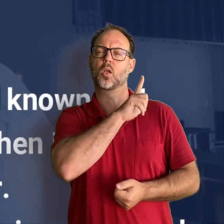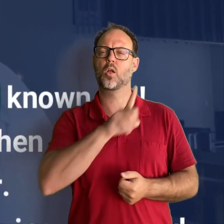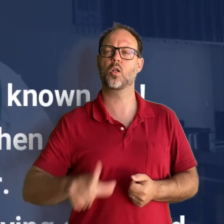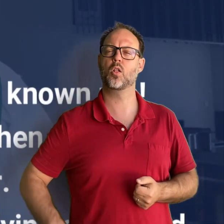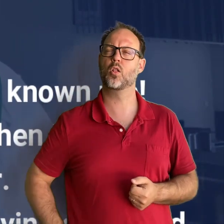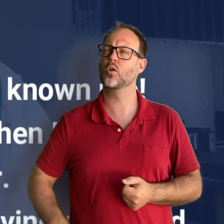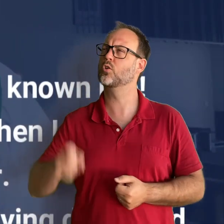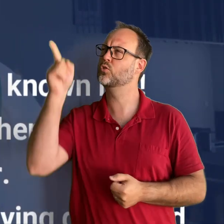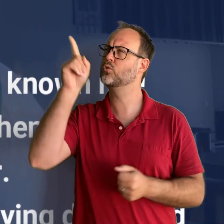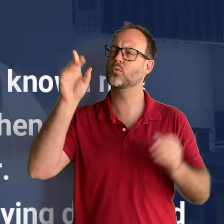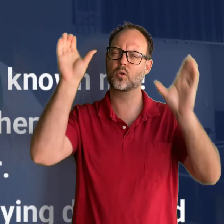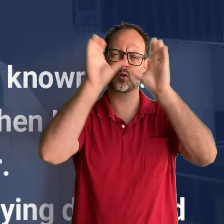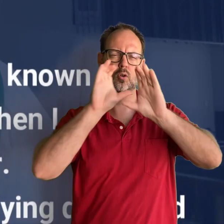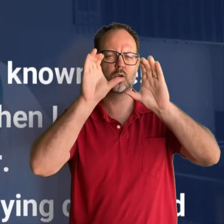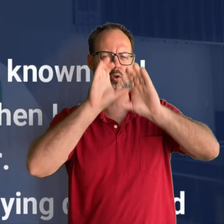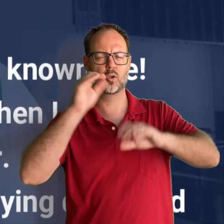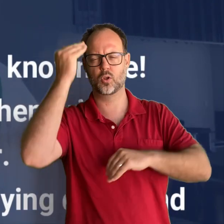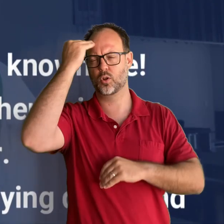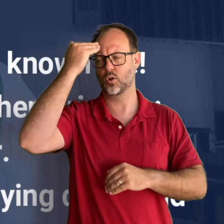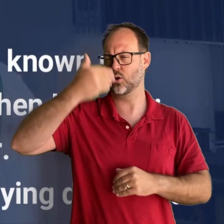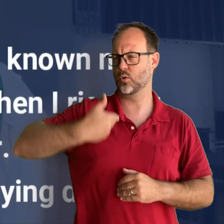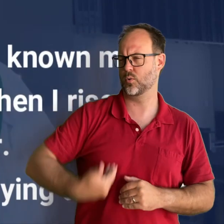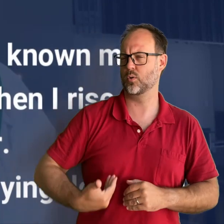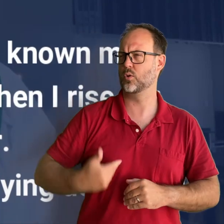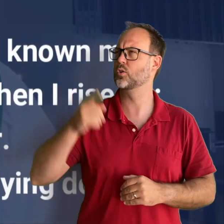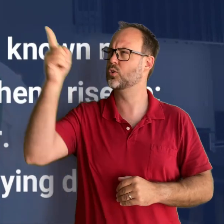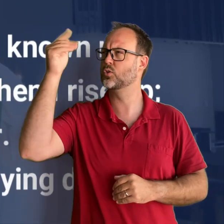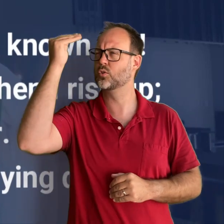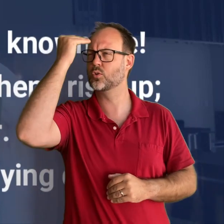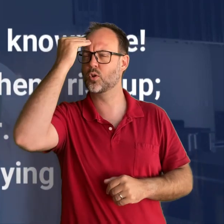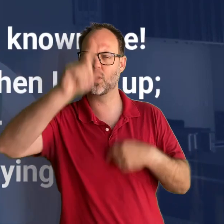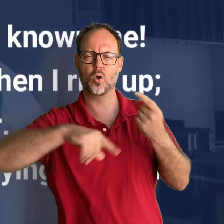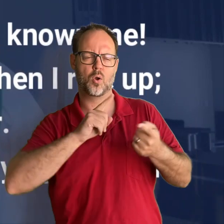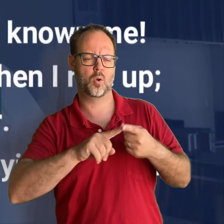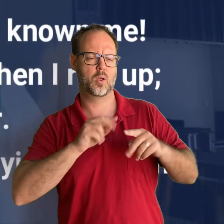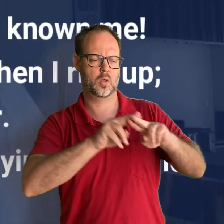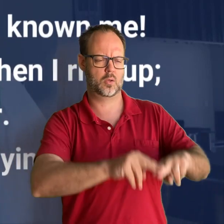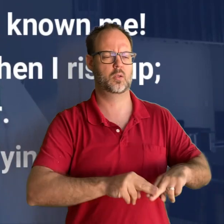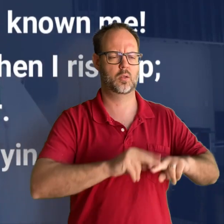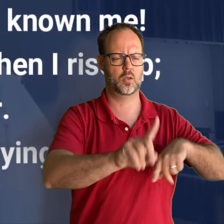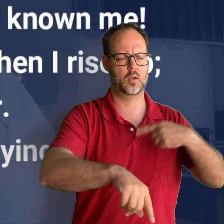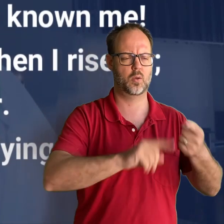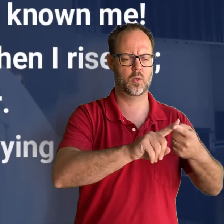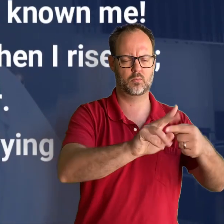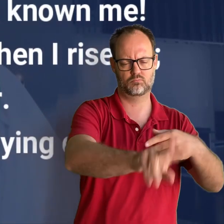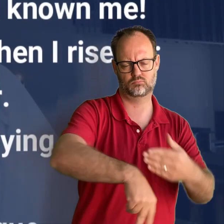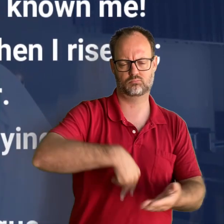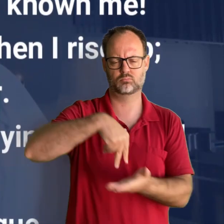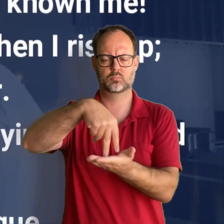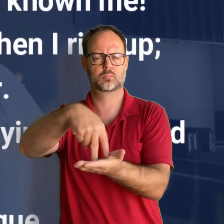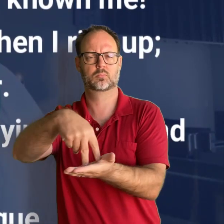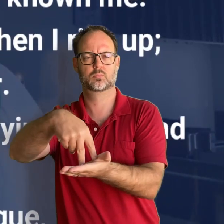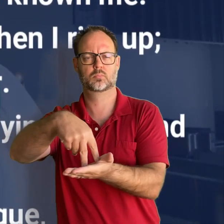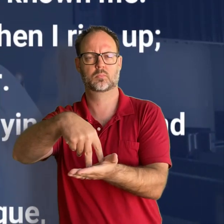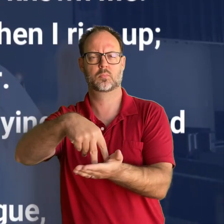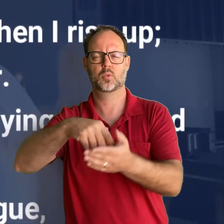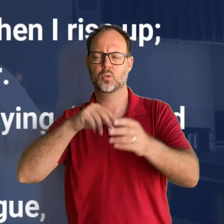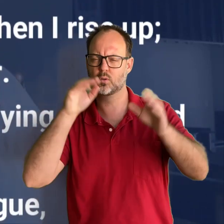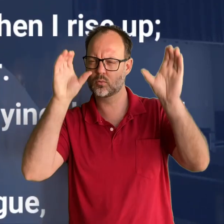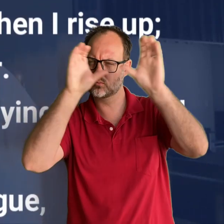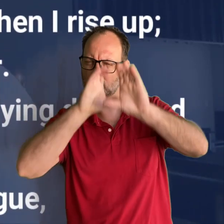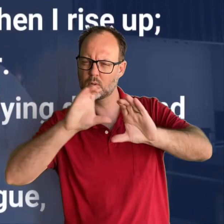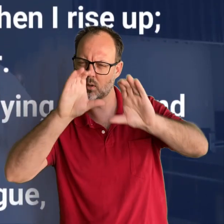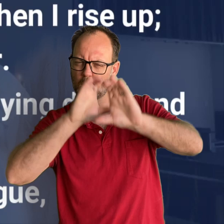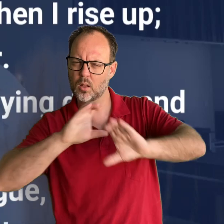O Lord, you have searched me and know me. You know when I sit down and when I rise up. You discern